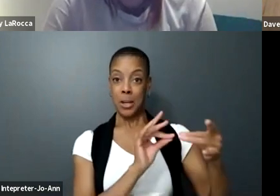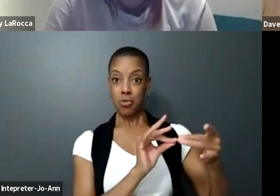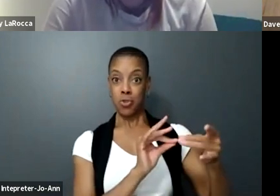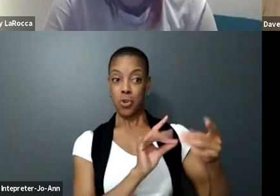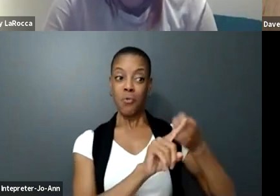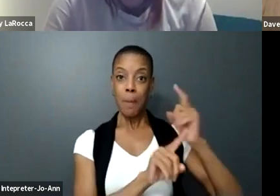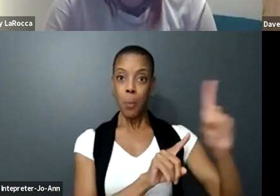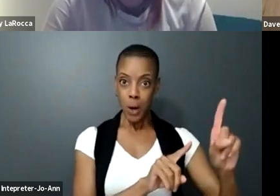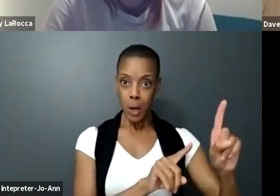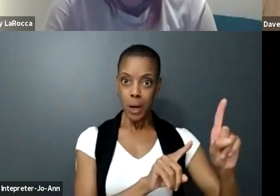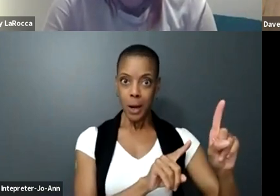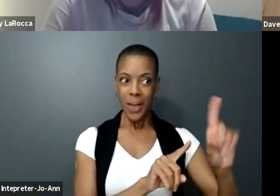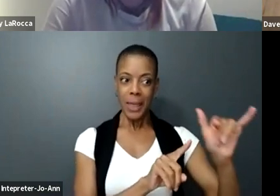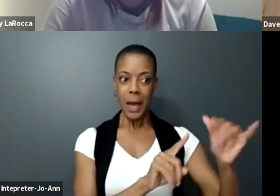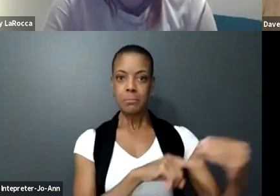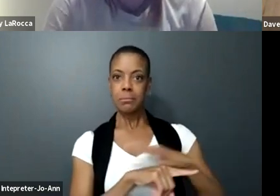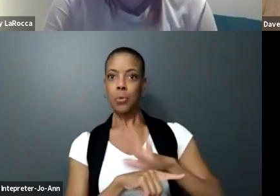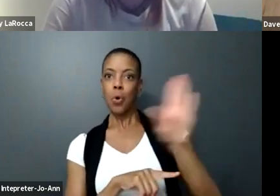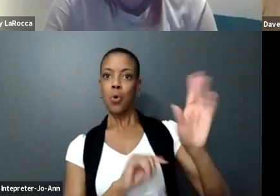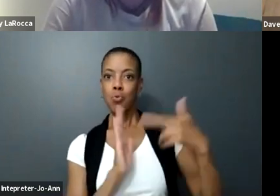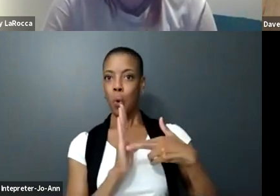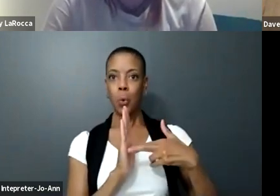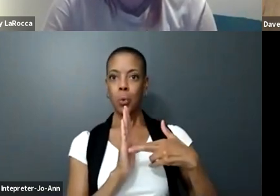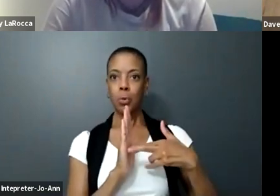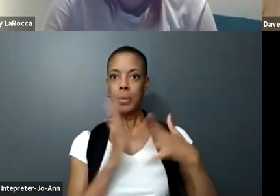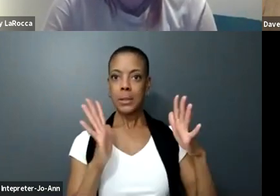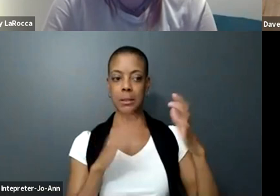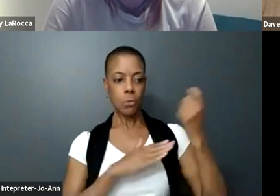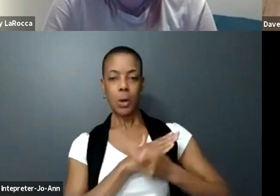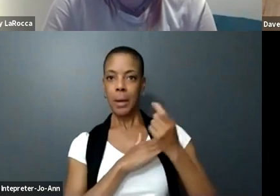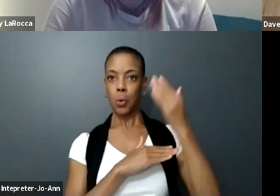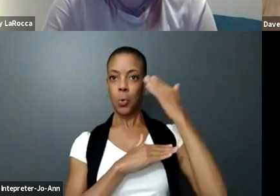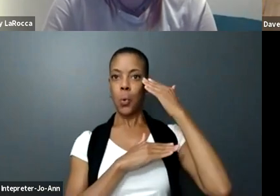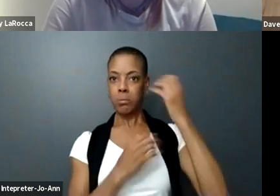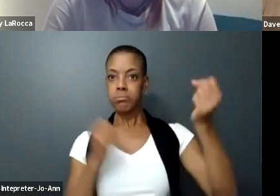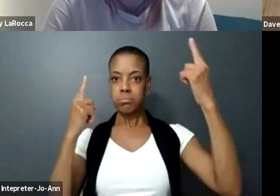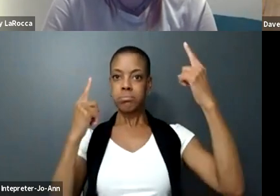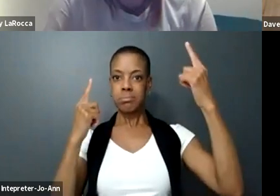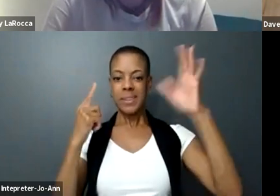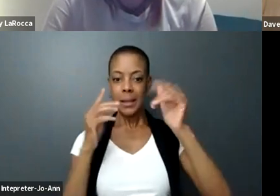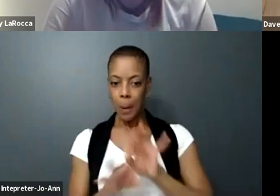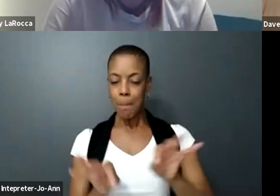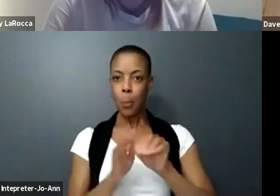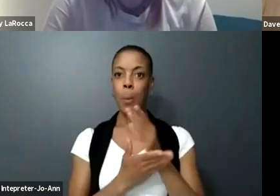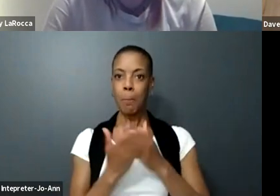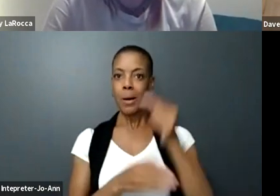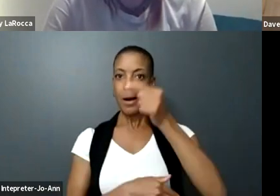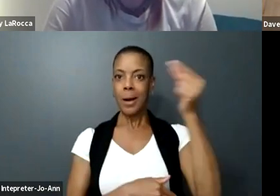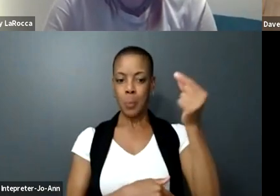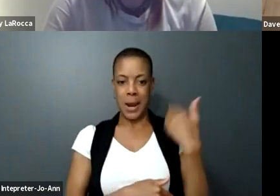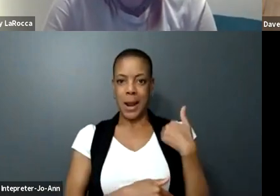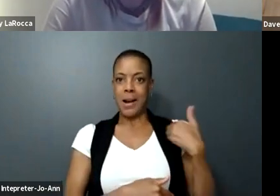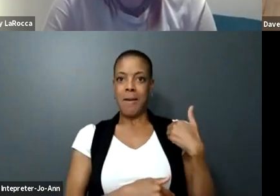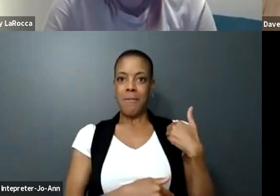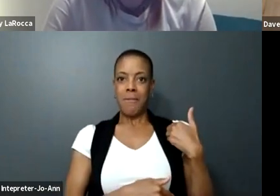telling me exactly what her role is. I don't even have to hear the rest of what she's talking about. So those are important forms of governance that we do have that